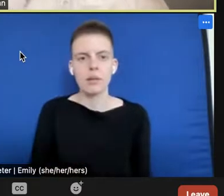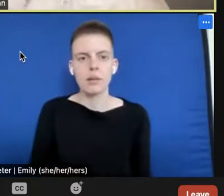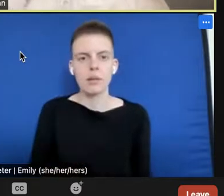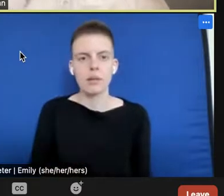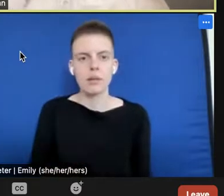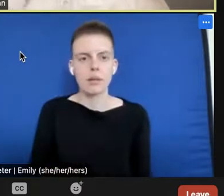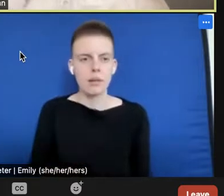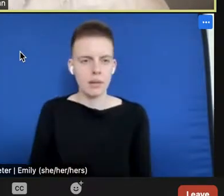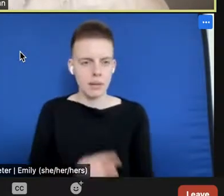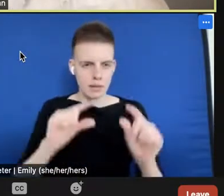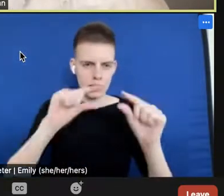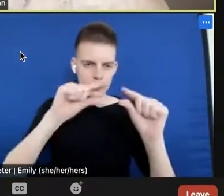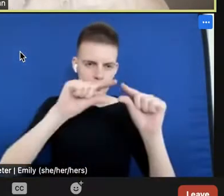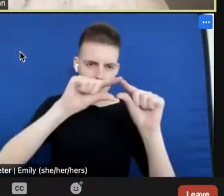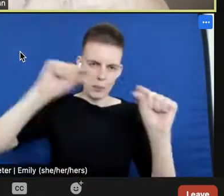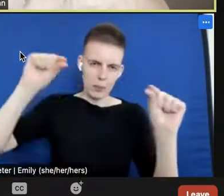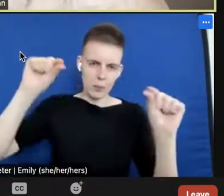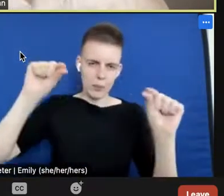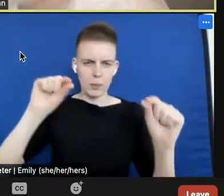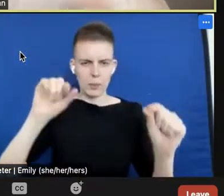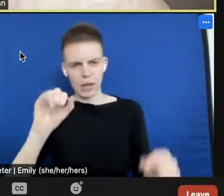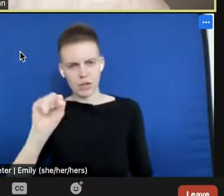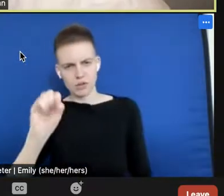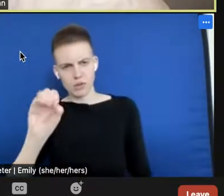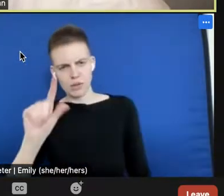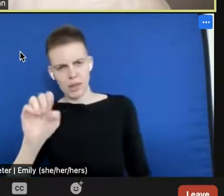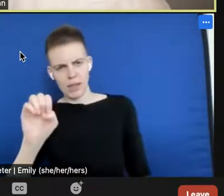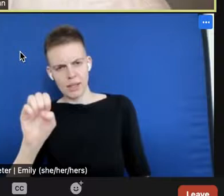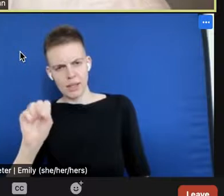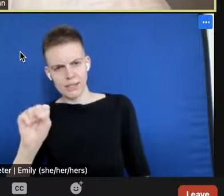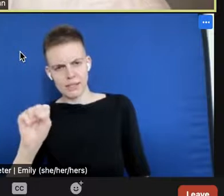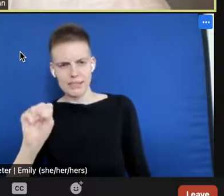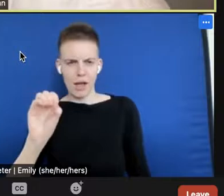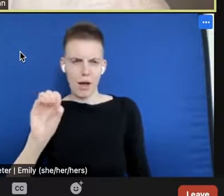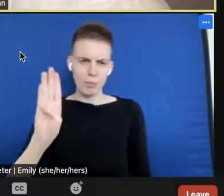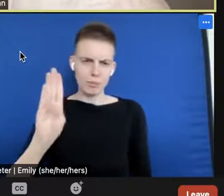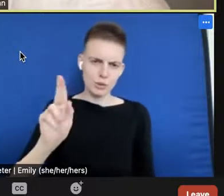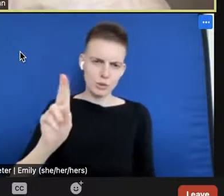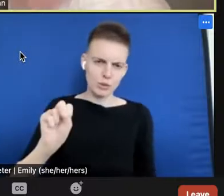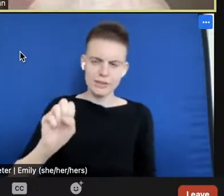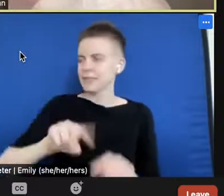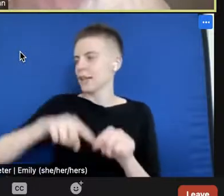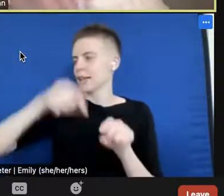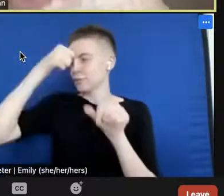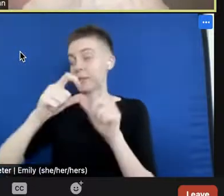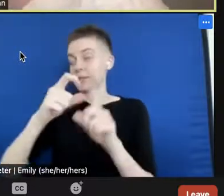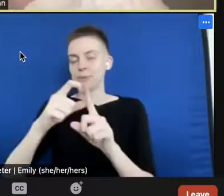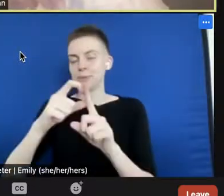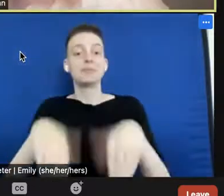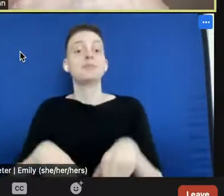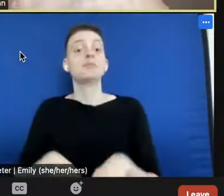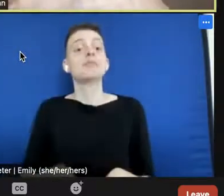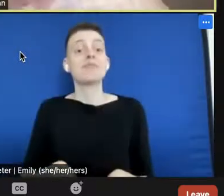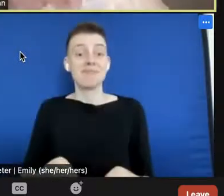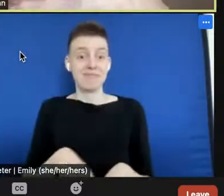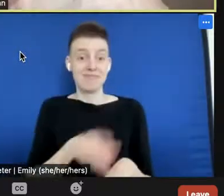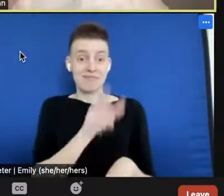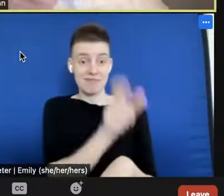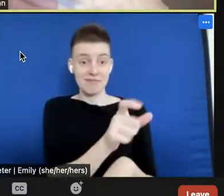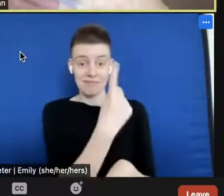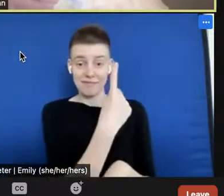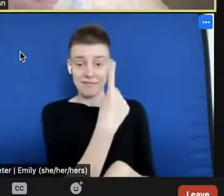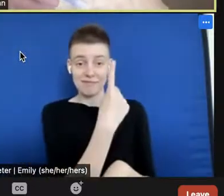triangles, what are those? Isosceles, obtuse, I don't know what they are. That you see that in phase 1, where visual behavior